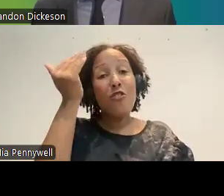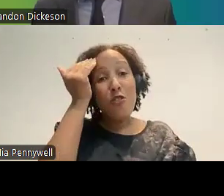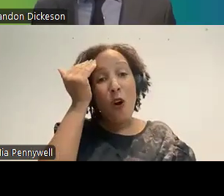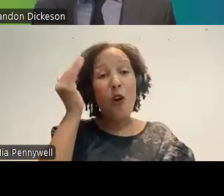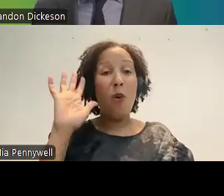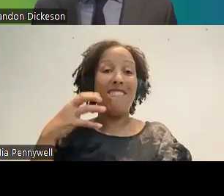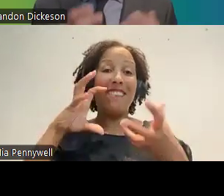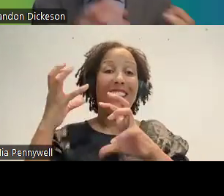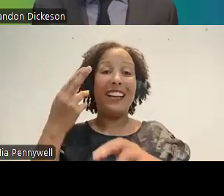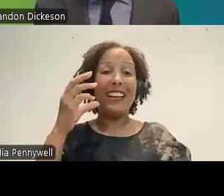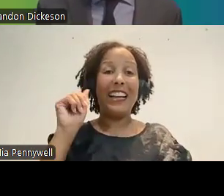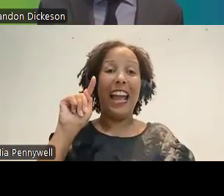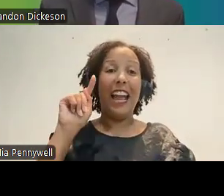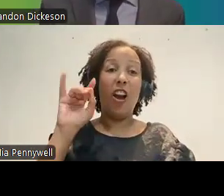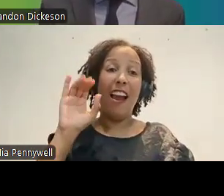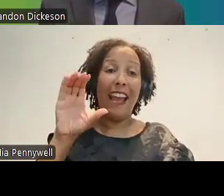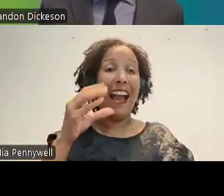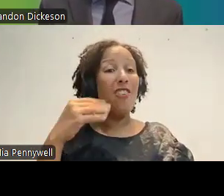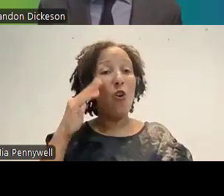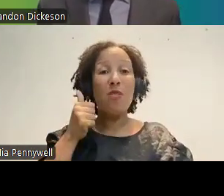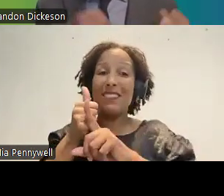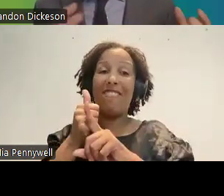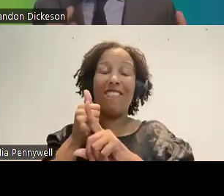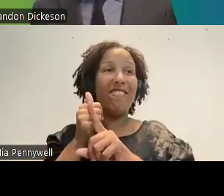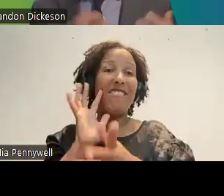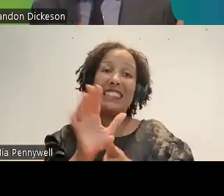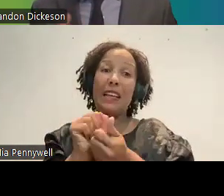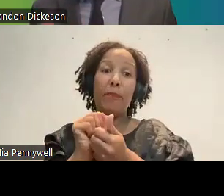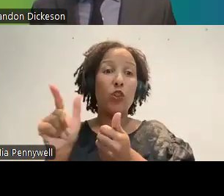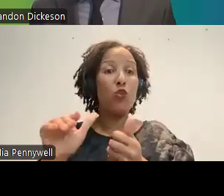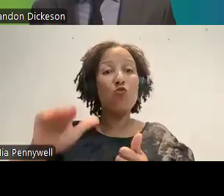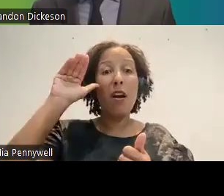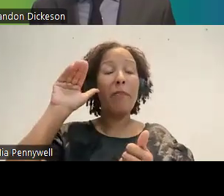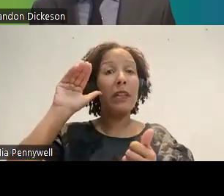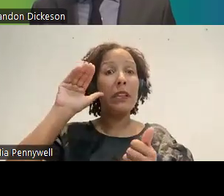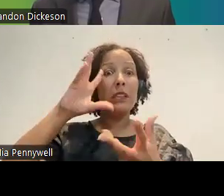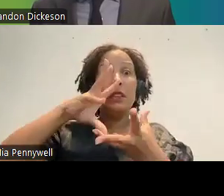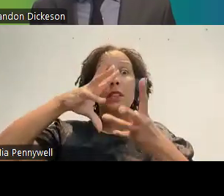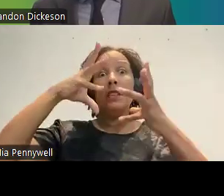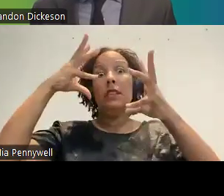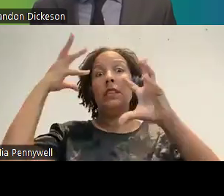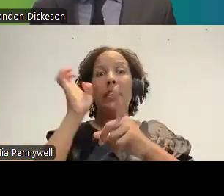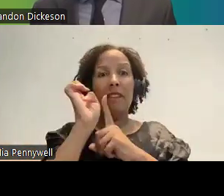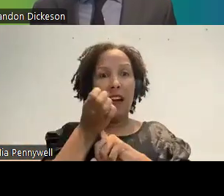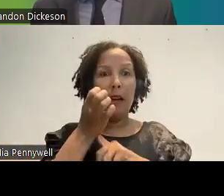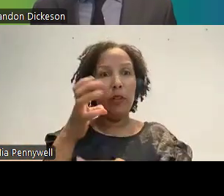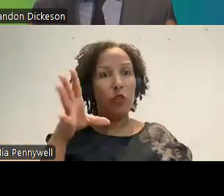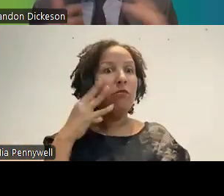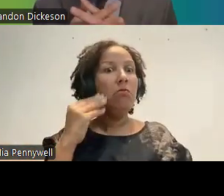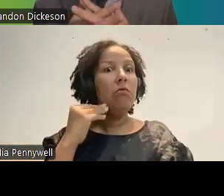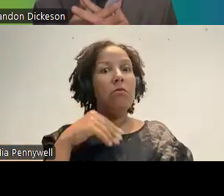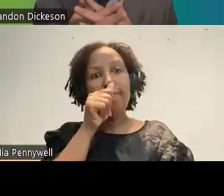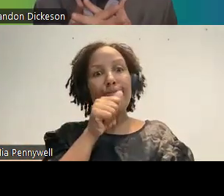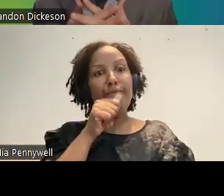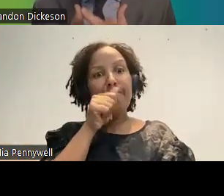If anything, when you grow up in a chaotic environment and you learn to make do and get by in that environment, you